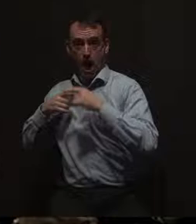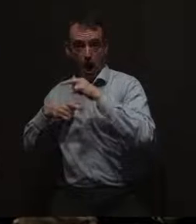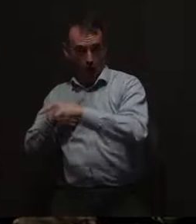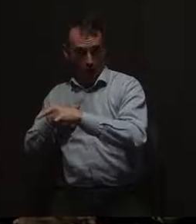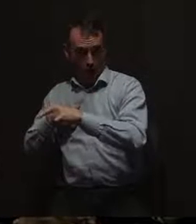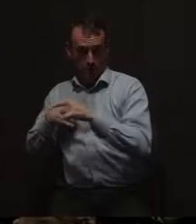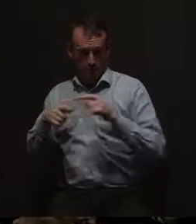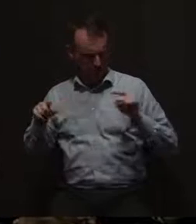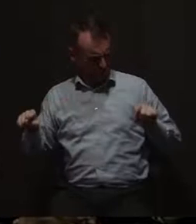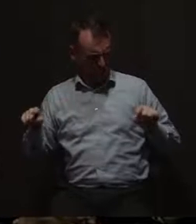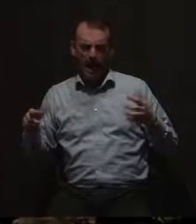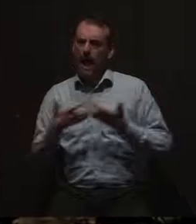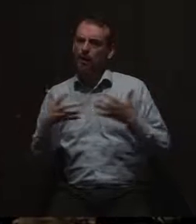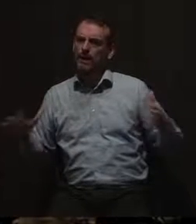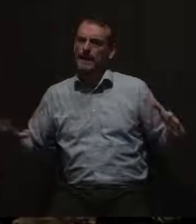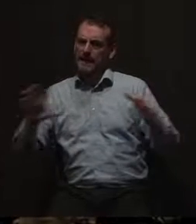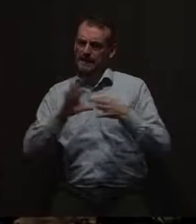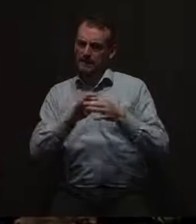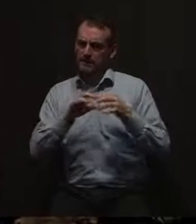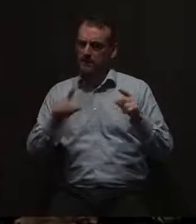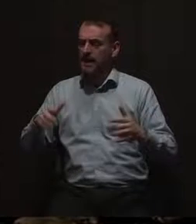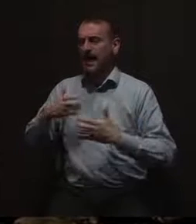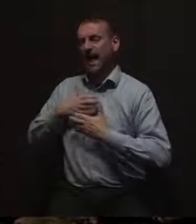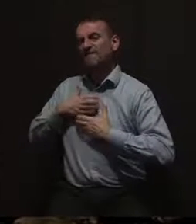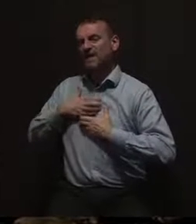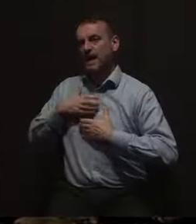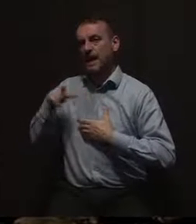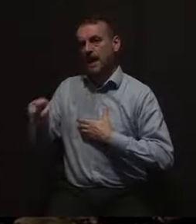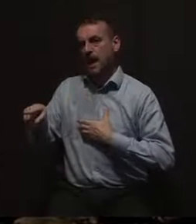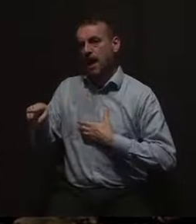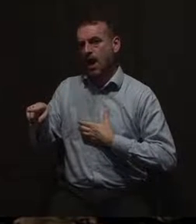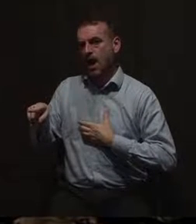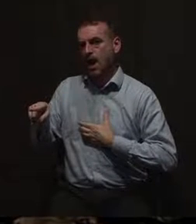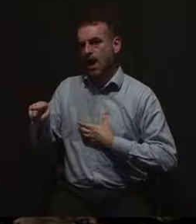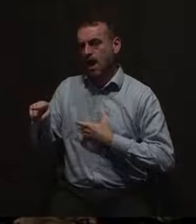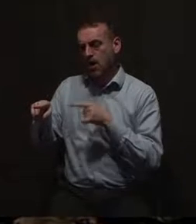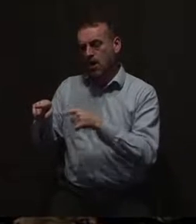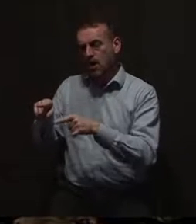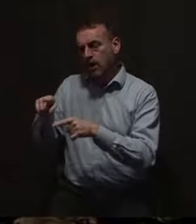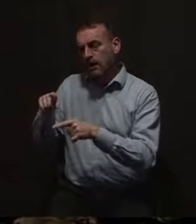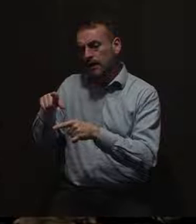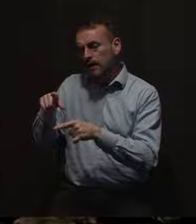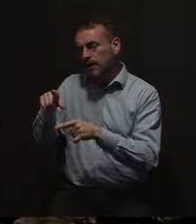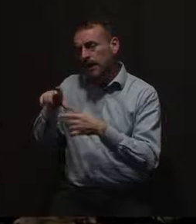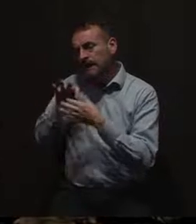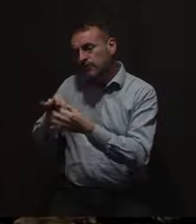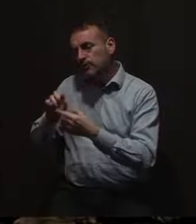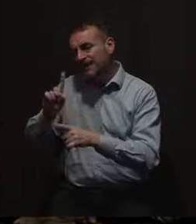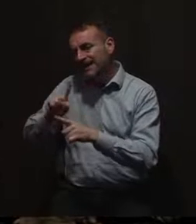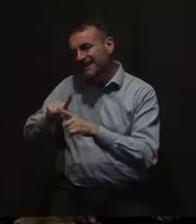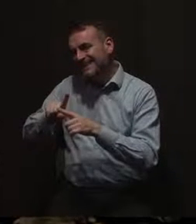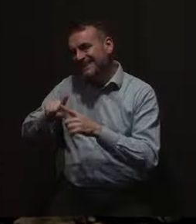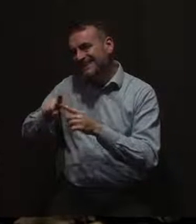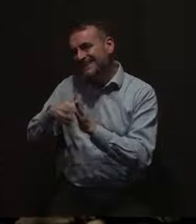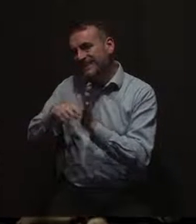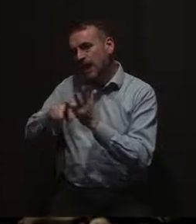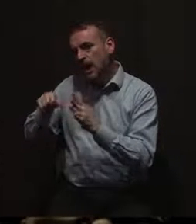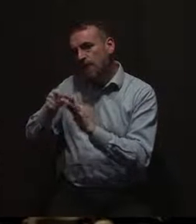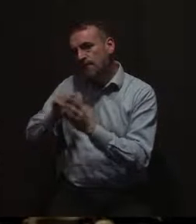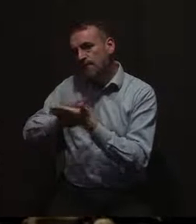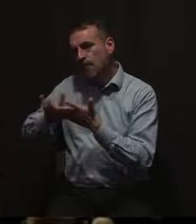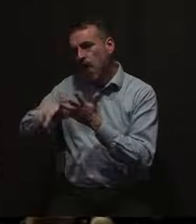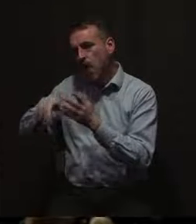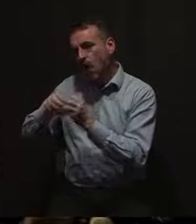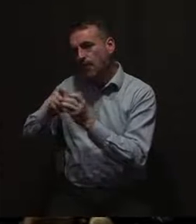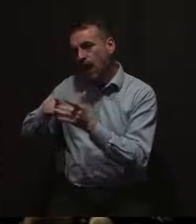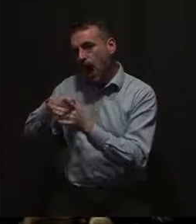Well, very often, we're told the correct term should be hate of the other. But research actually suggests that it